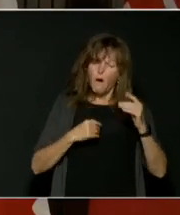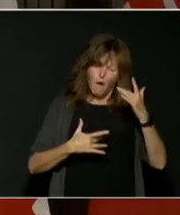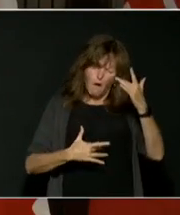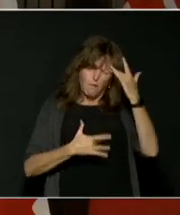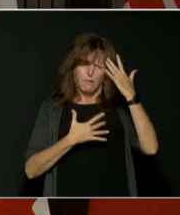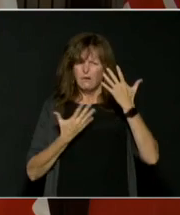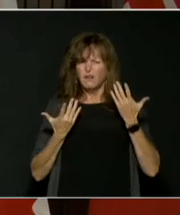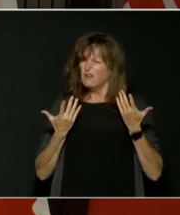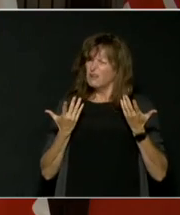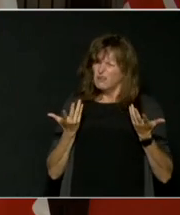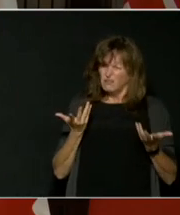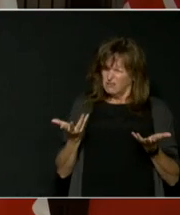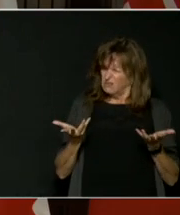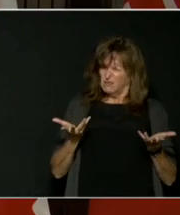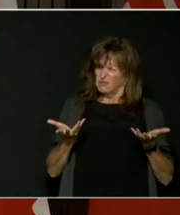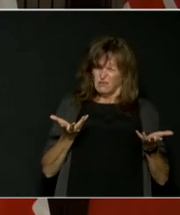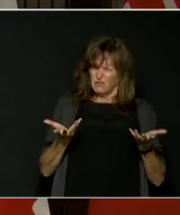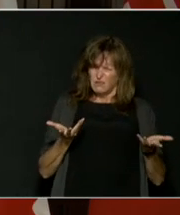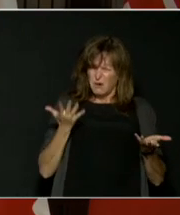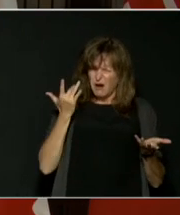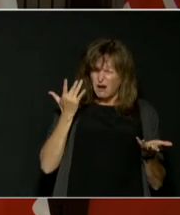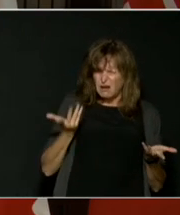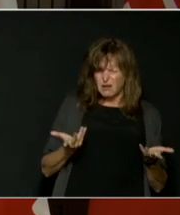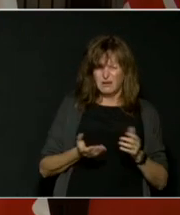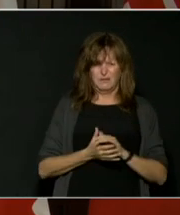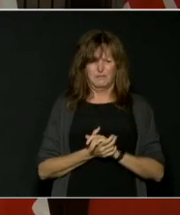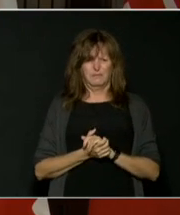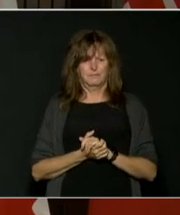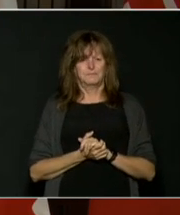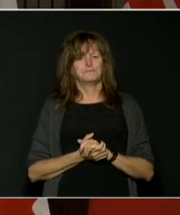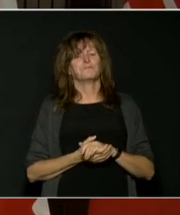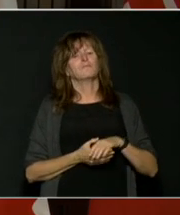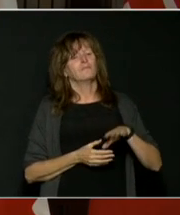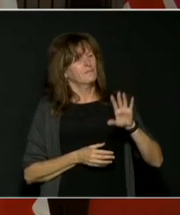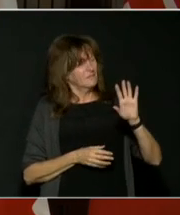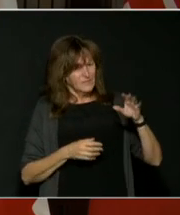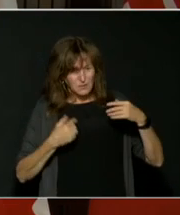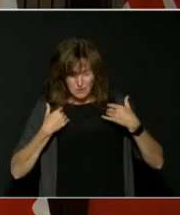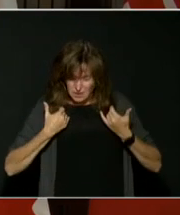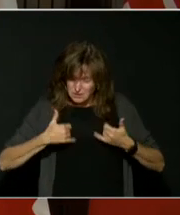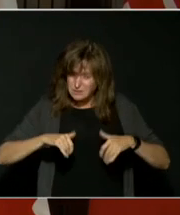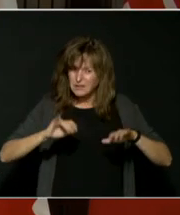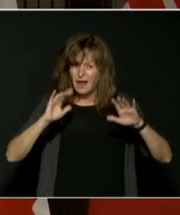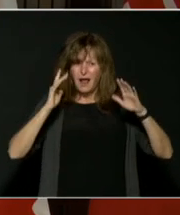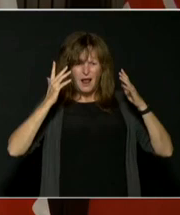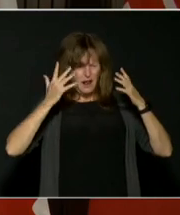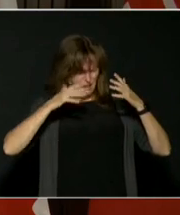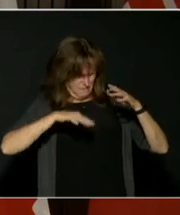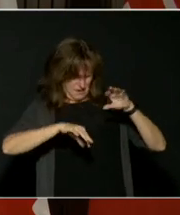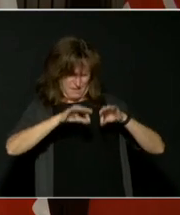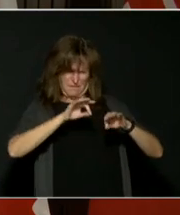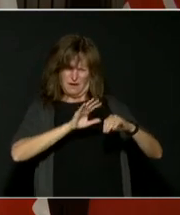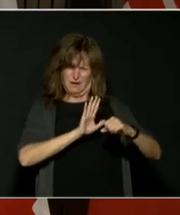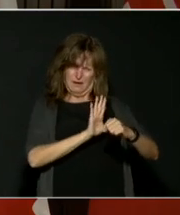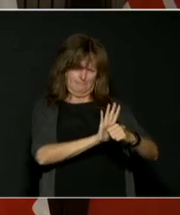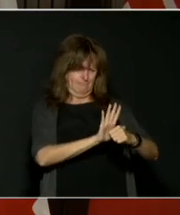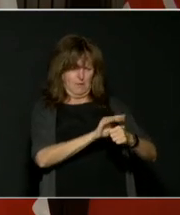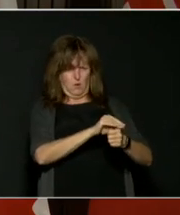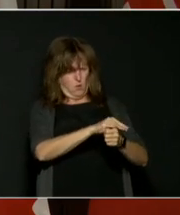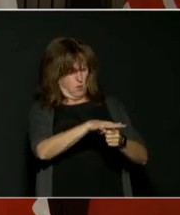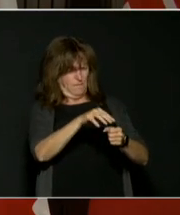I think we are continuing to learn more about this new infection every day based on what's